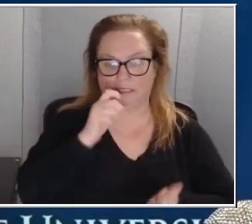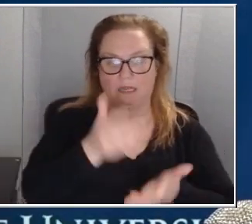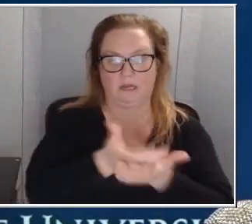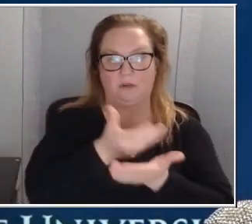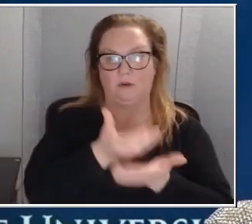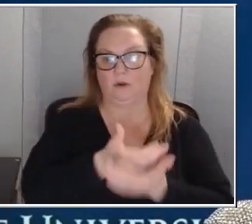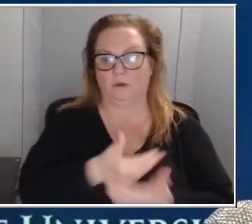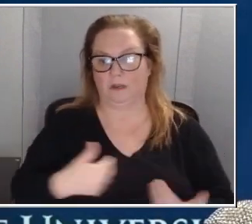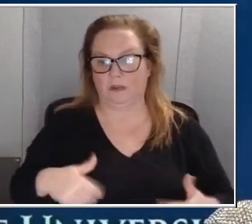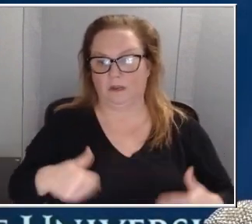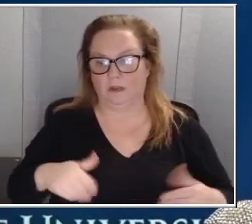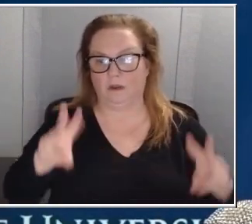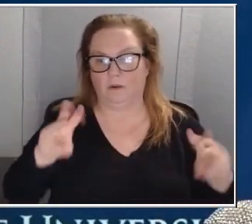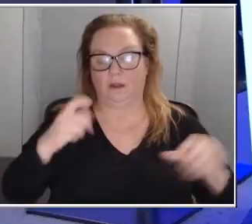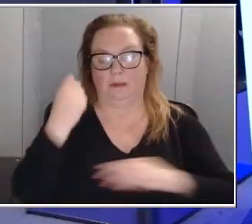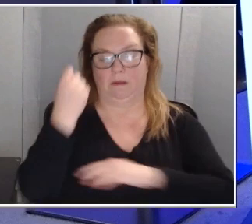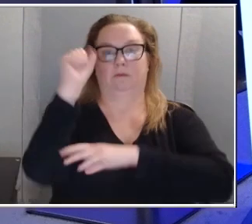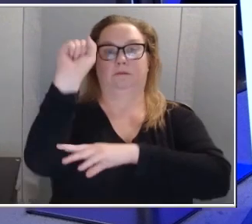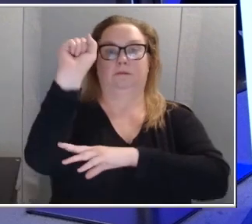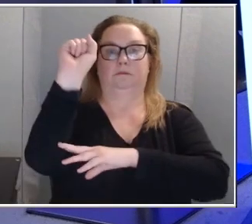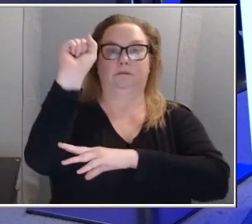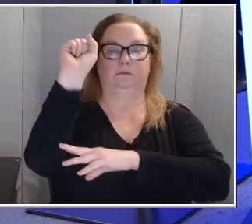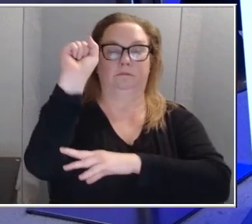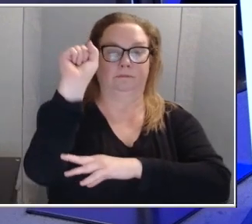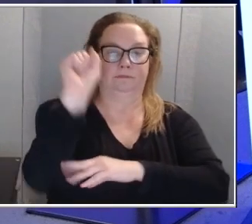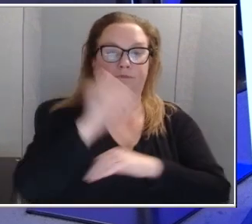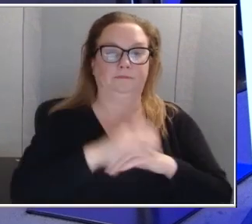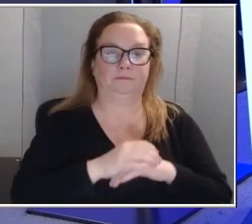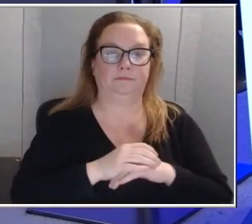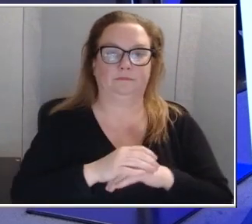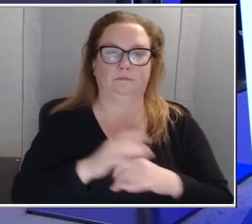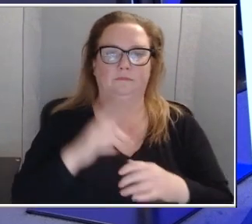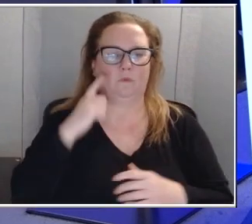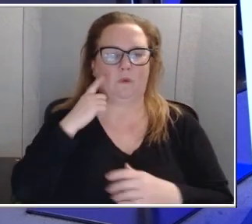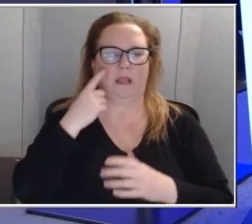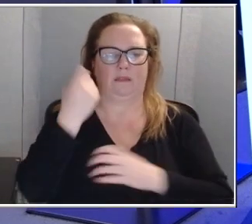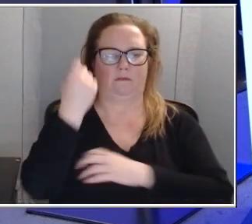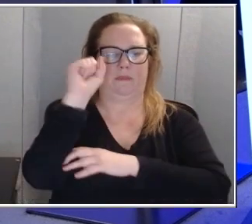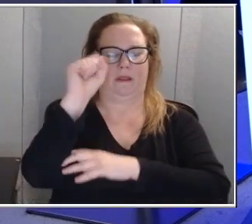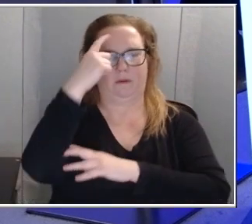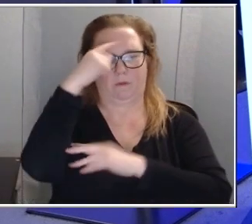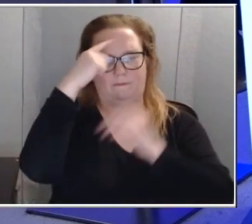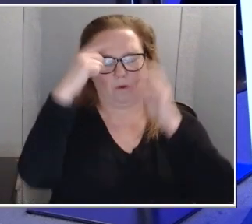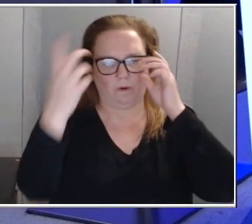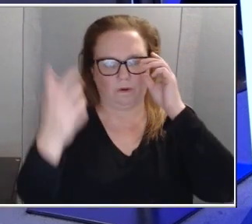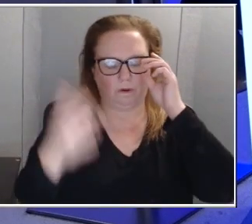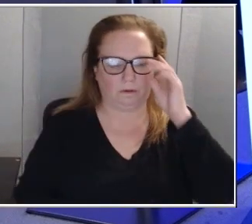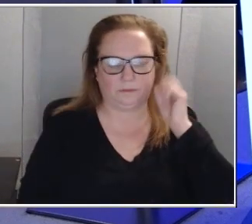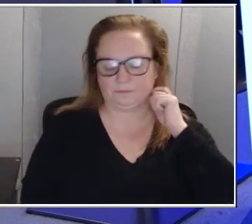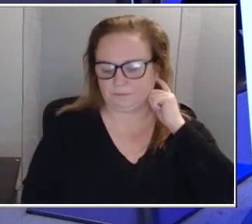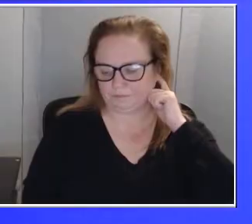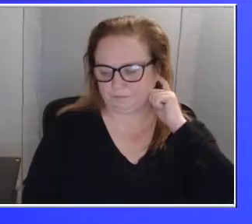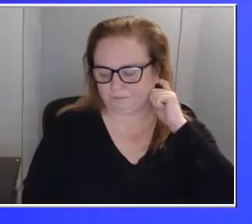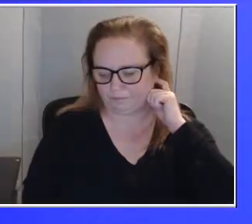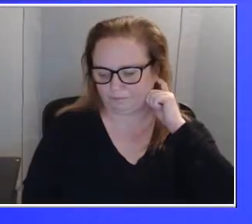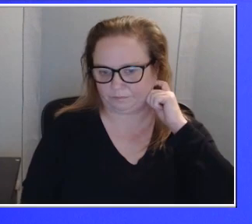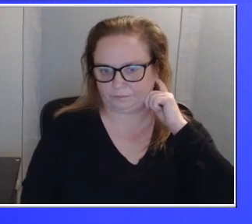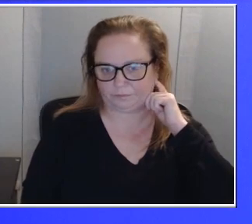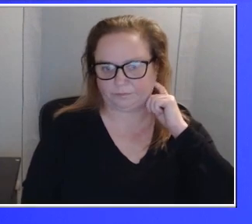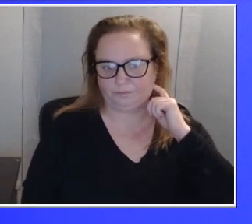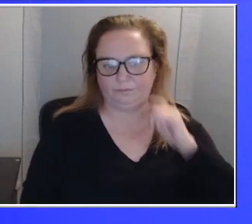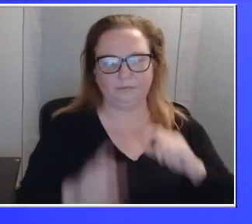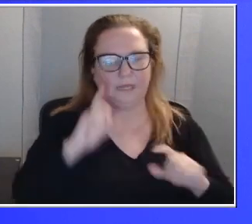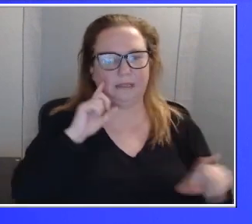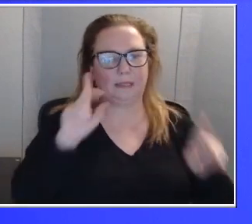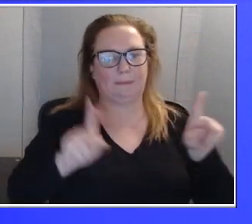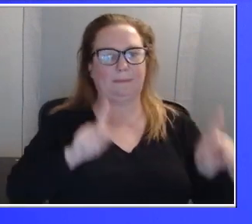people rebelled against that. Tell me about that. What do you think that rebellion was? So I think people were in a place,